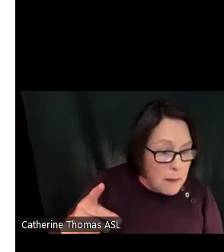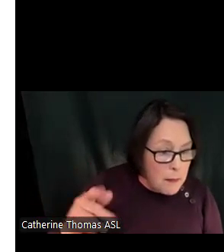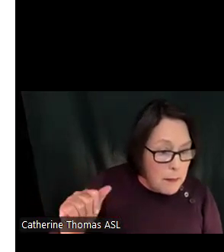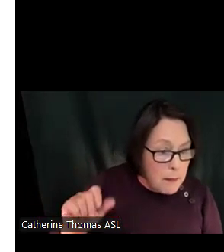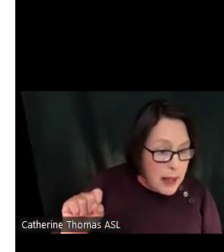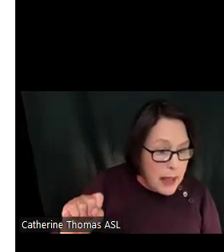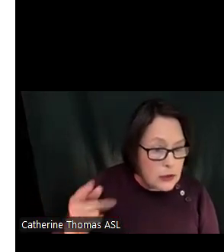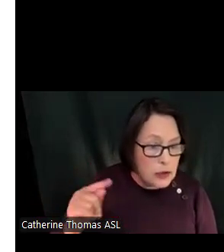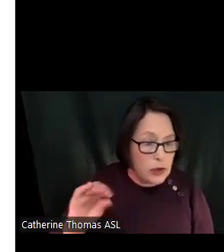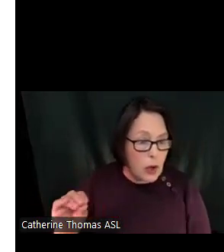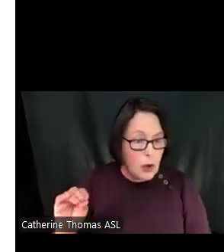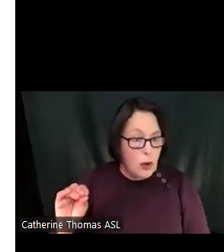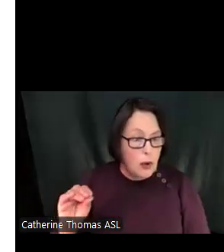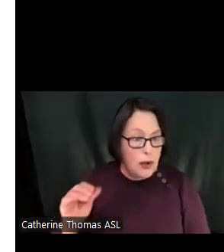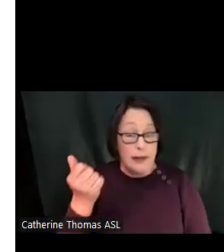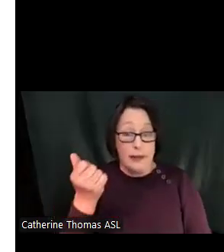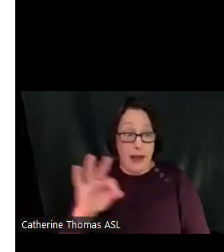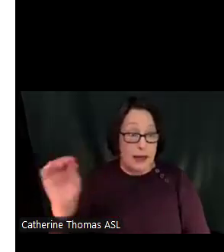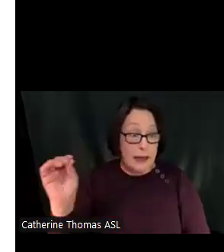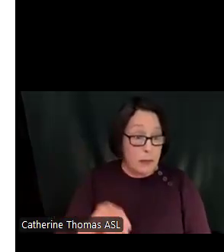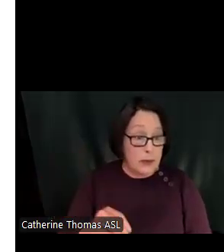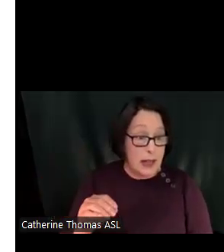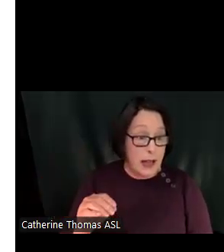rate and 6% return unfilled.